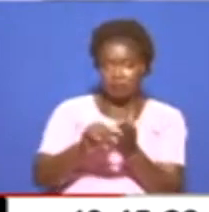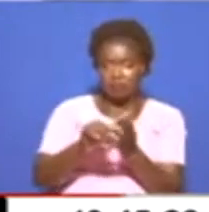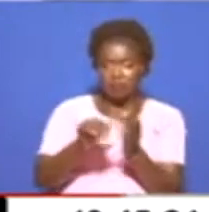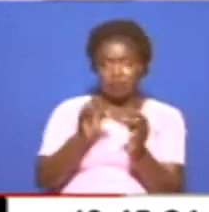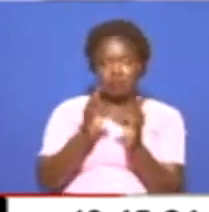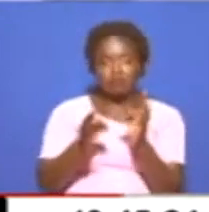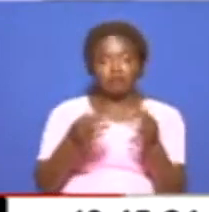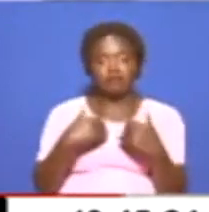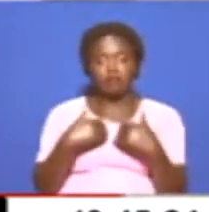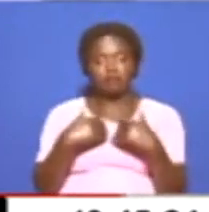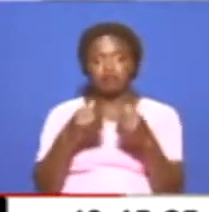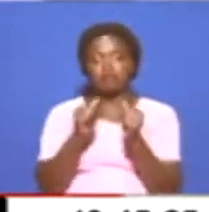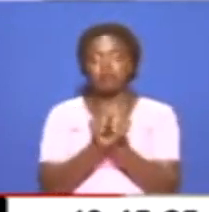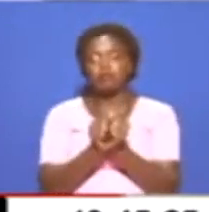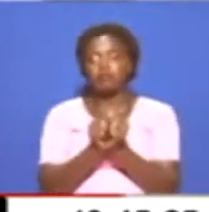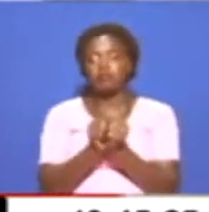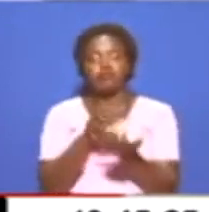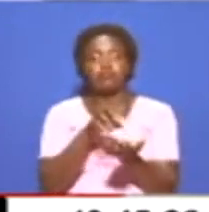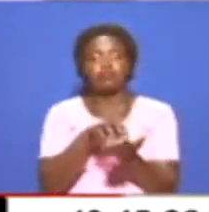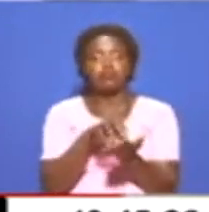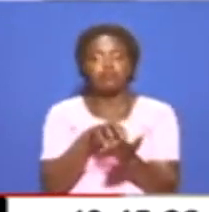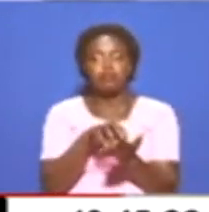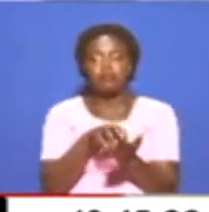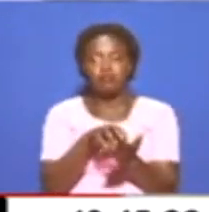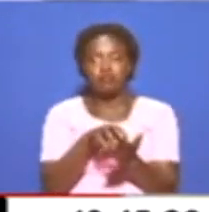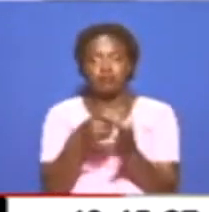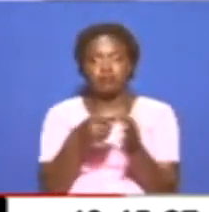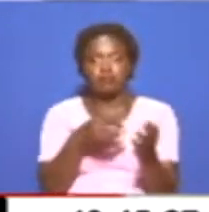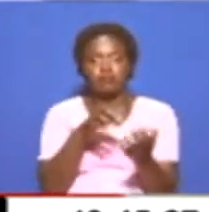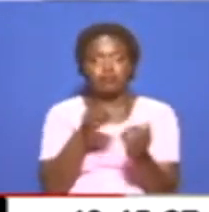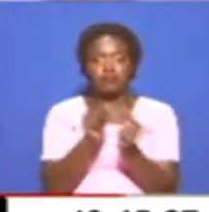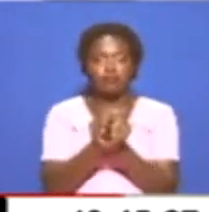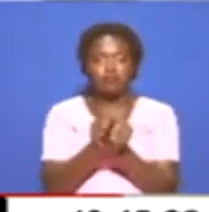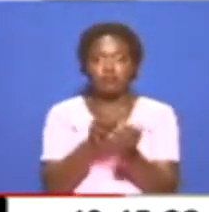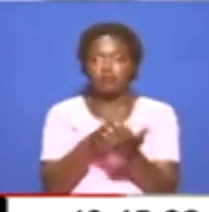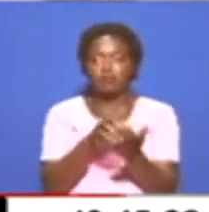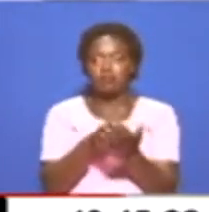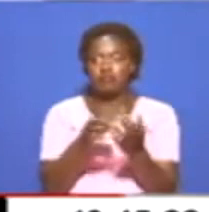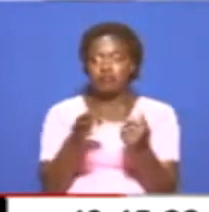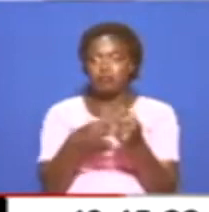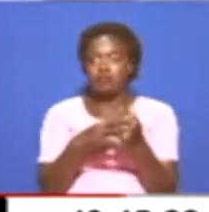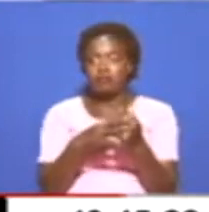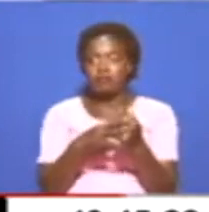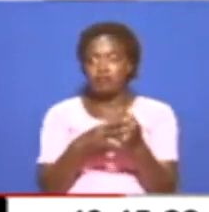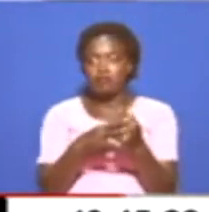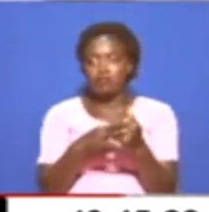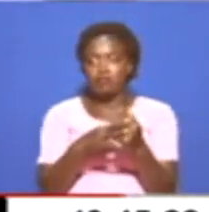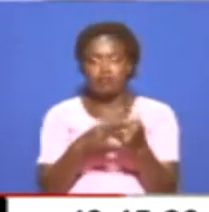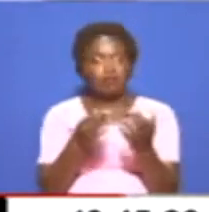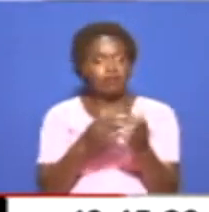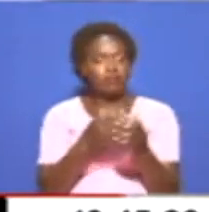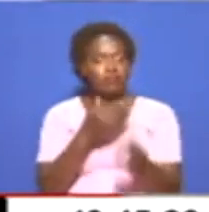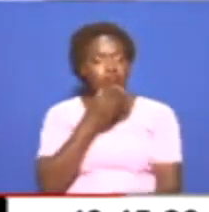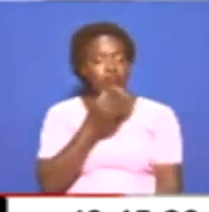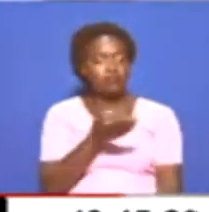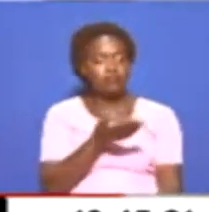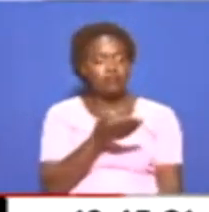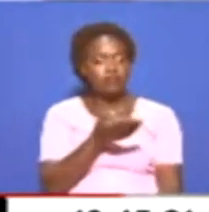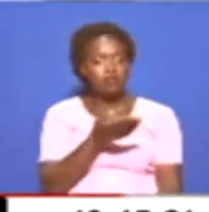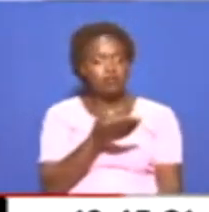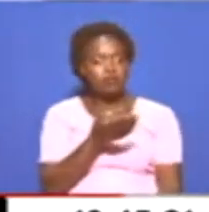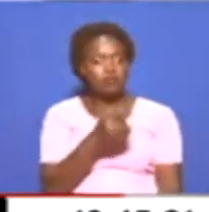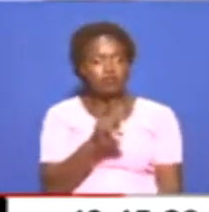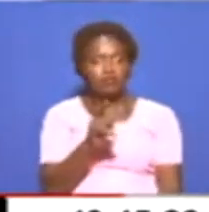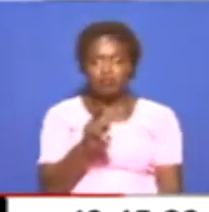have 10 stations, and out of the 10 stations we have 8 stations and Mr. Mungai is leading, Wambui here